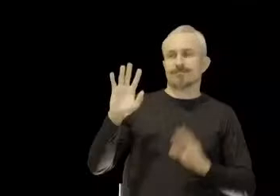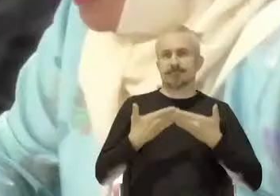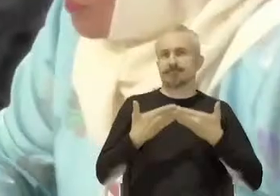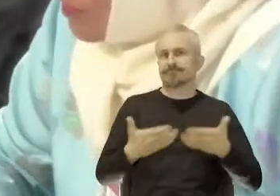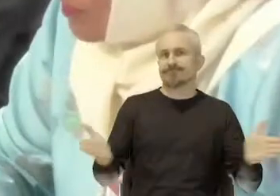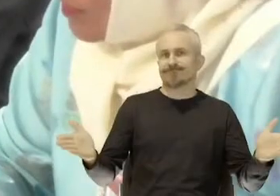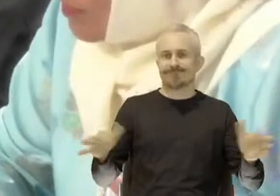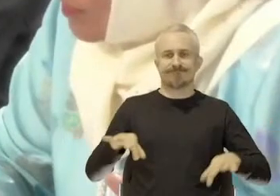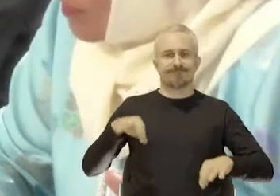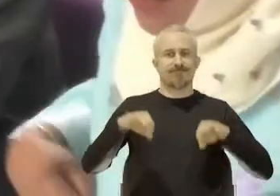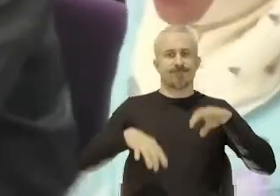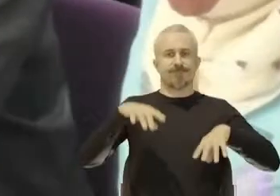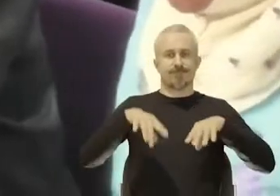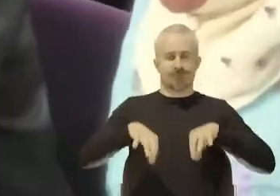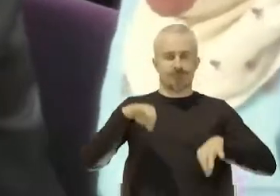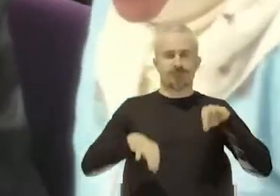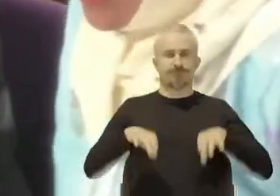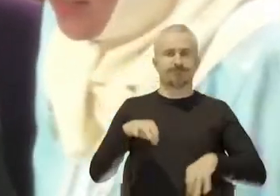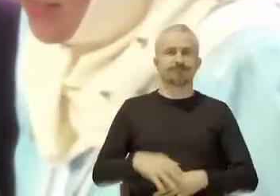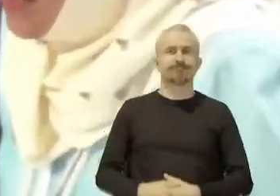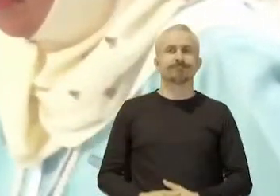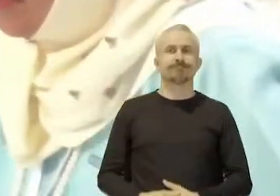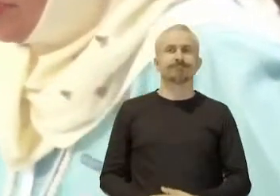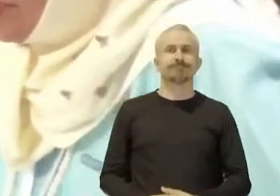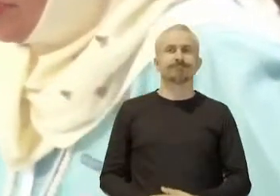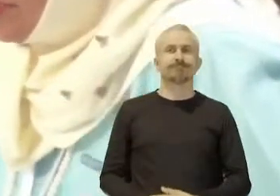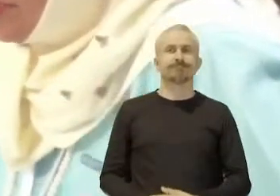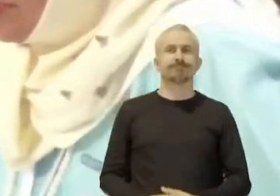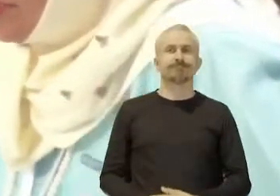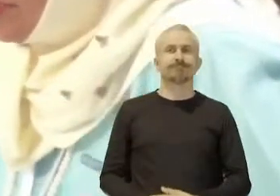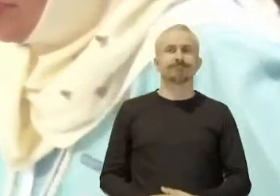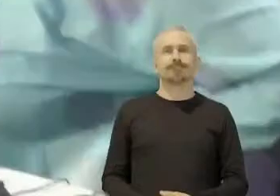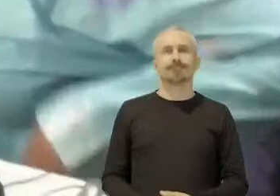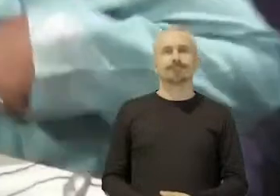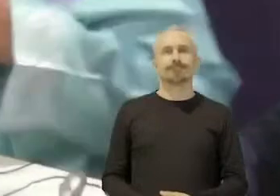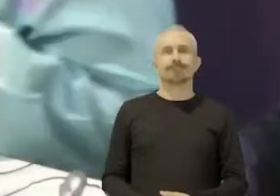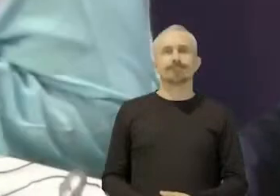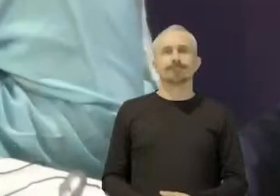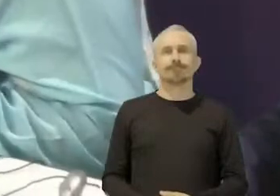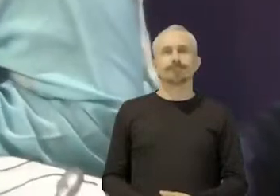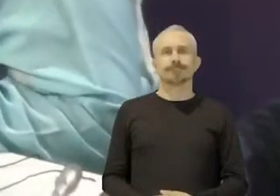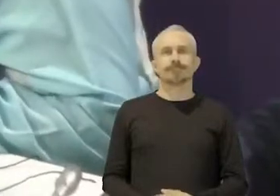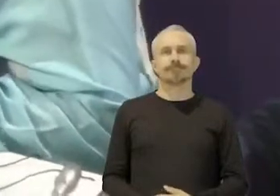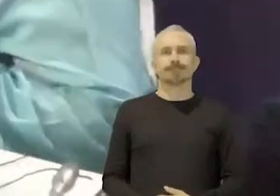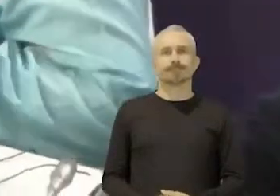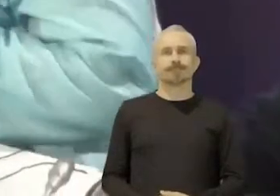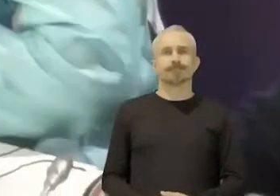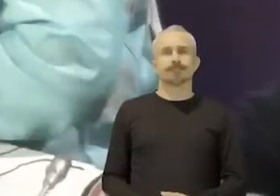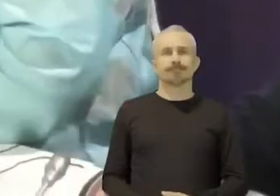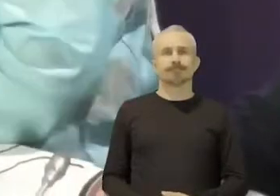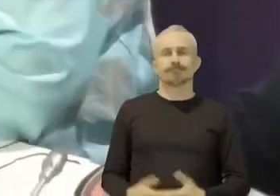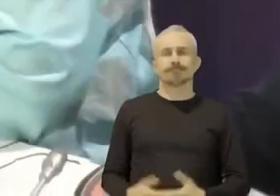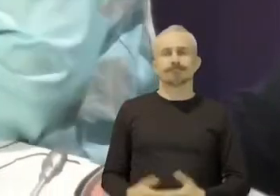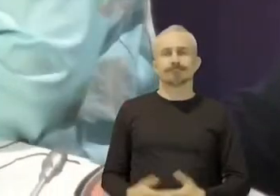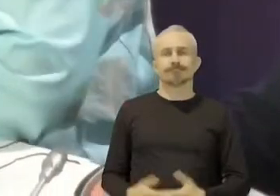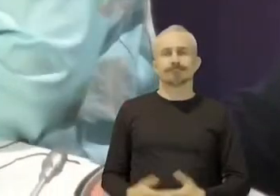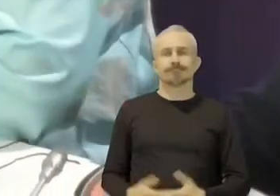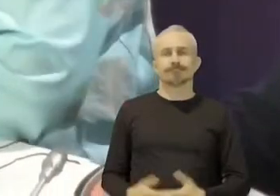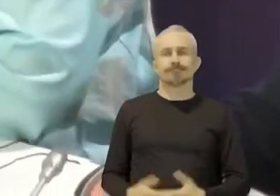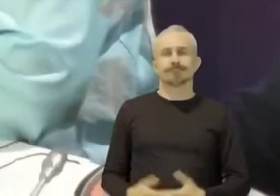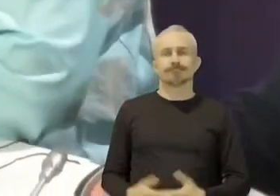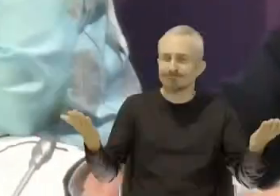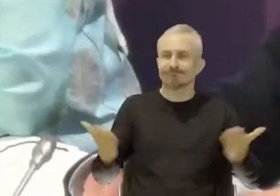Thank you, Madam Moderator, Your Excellency, Mr. Colin Kilapile, President of Ecosoc,